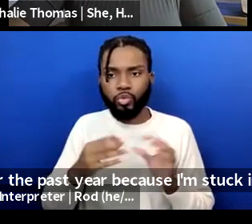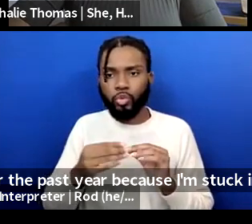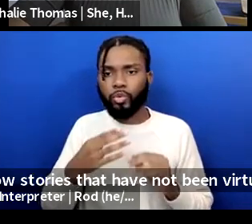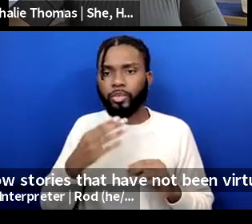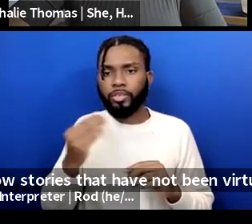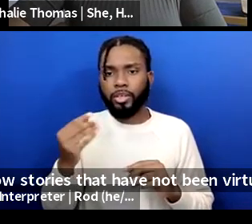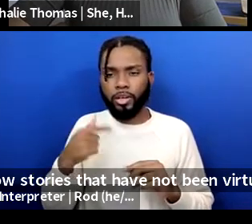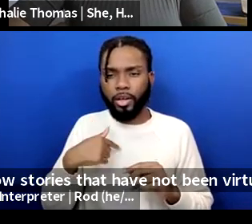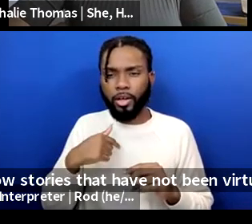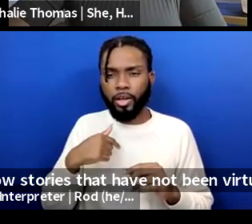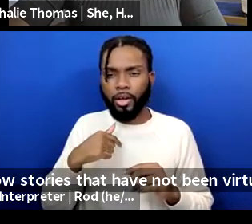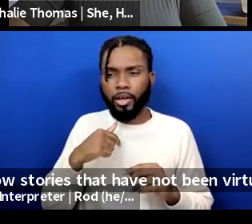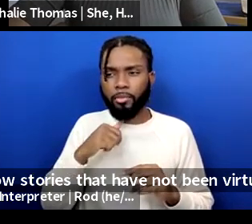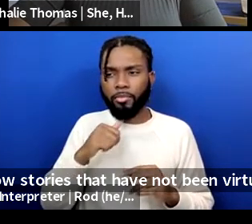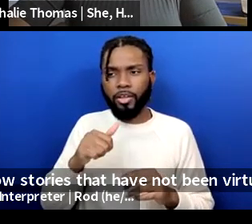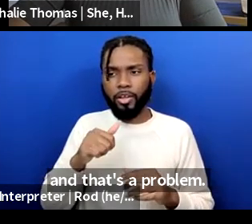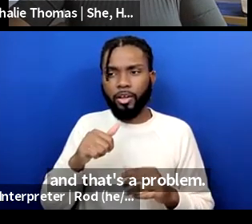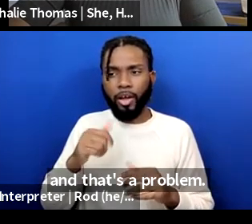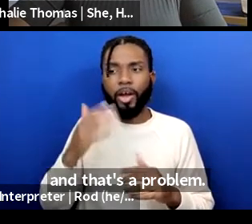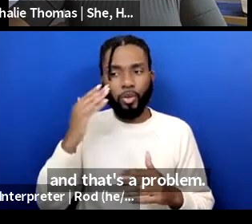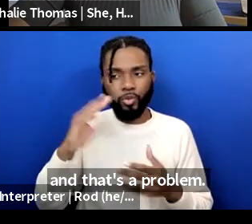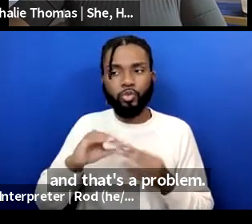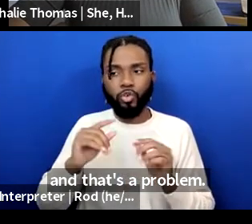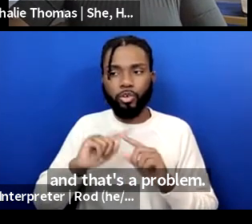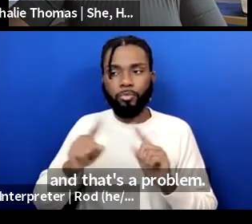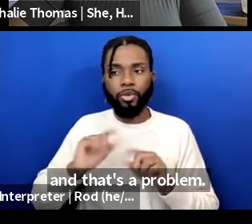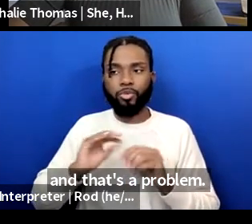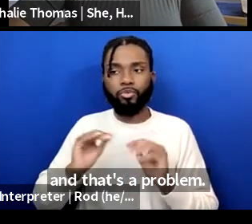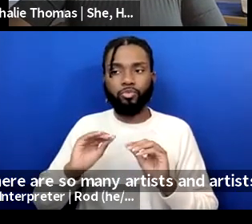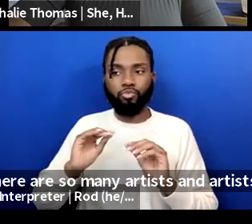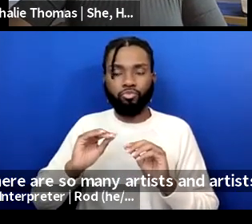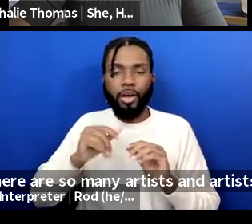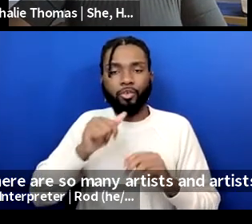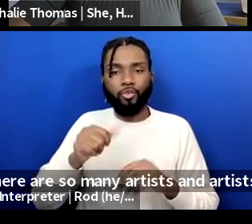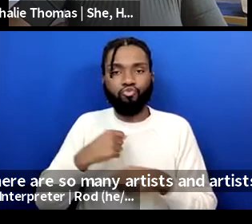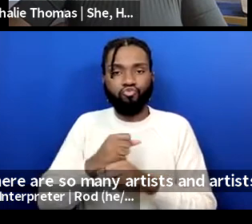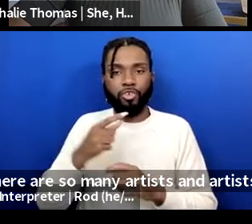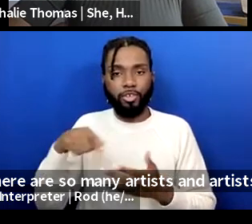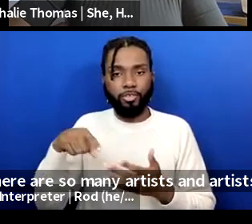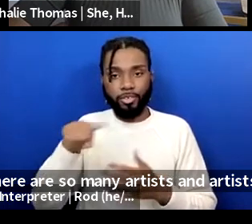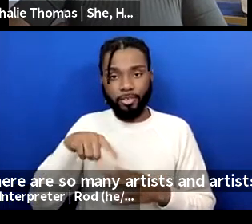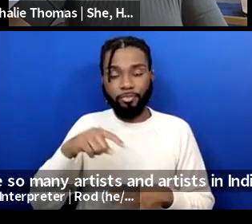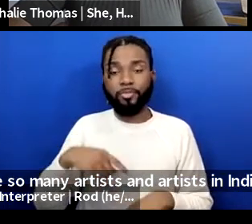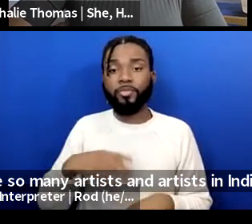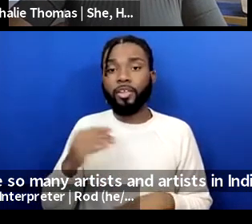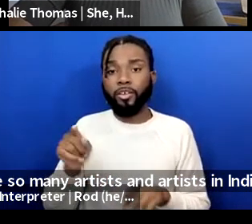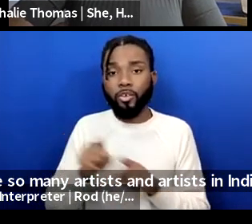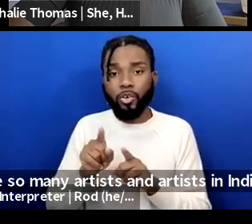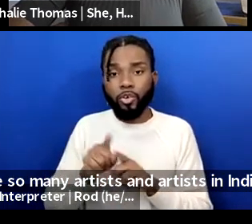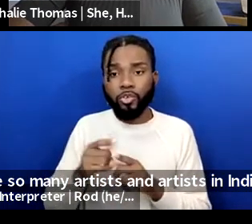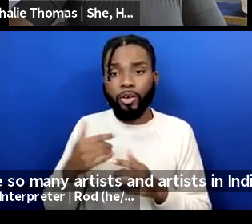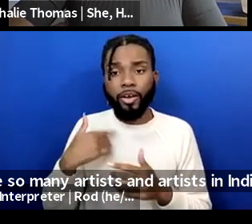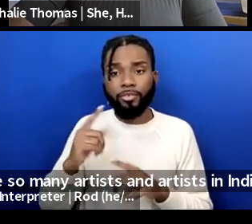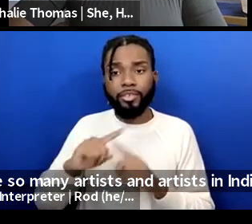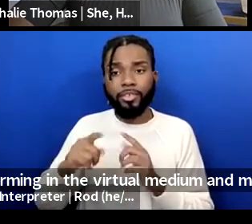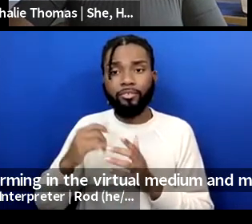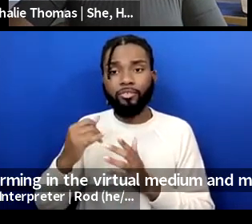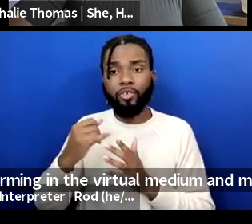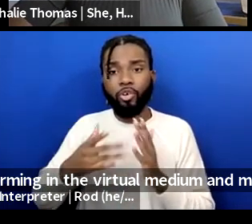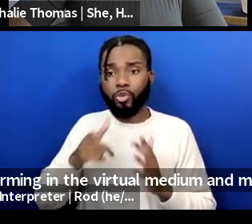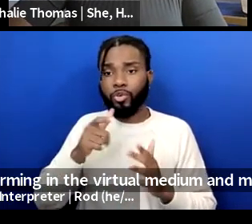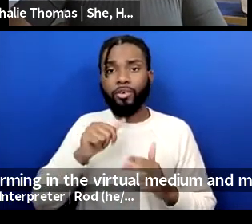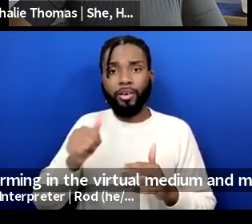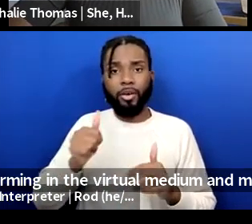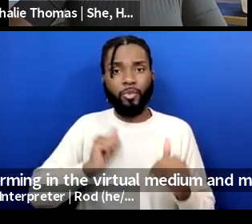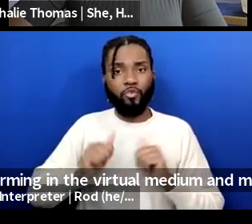There are so many arts and artists in India who are not performing in the virtual medium, and my worry is that what will happen to that